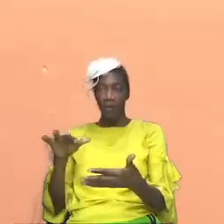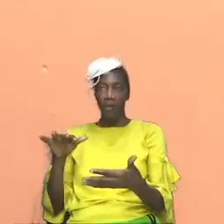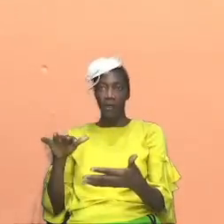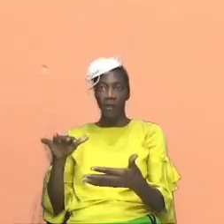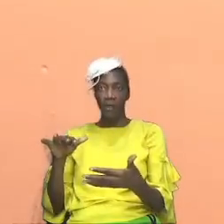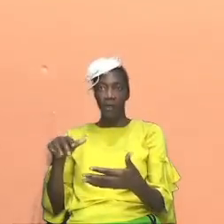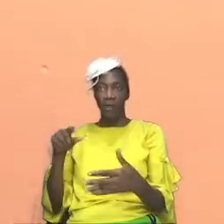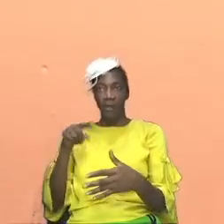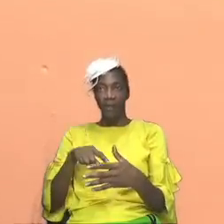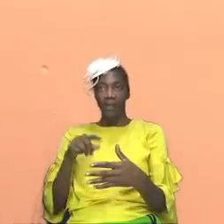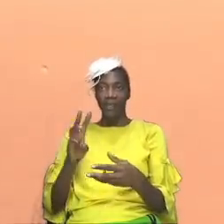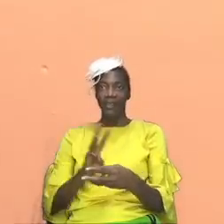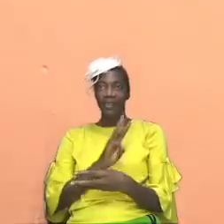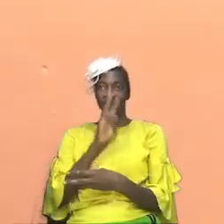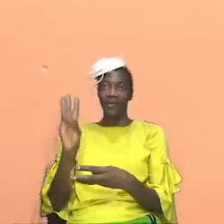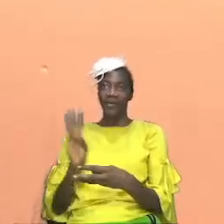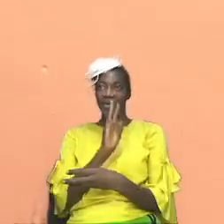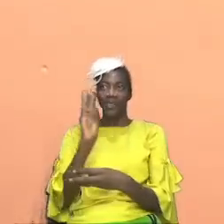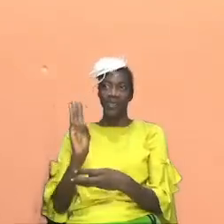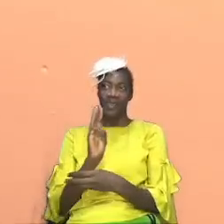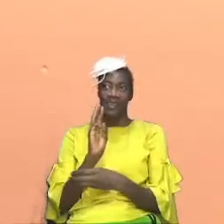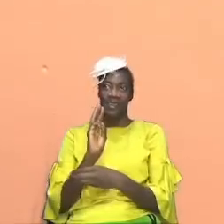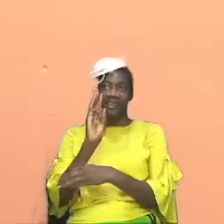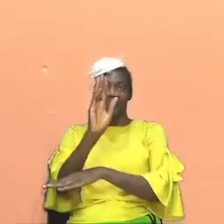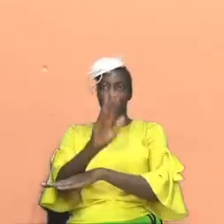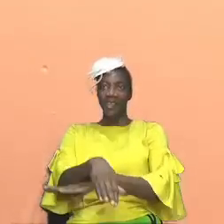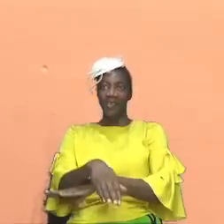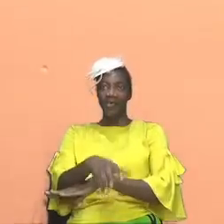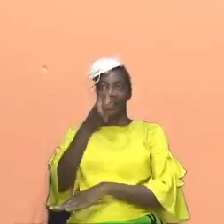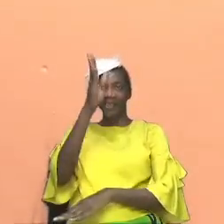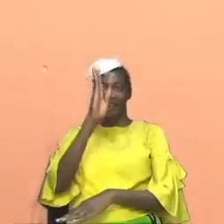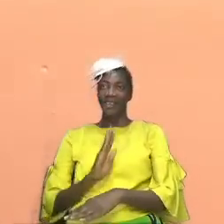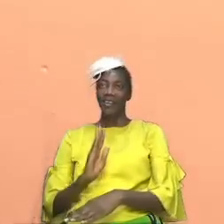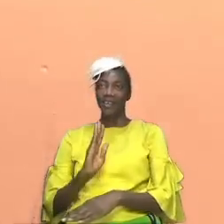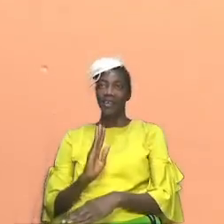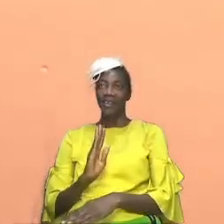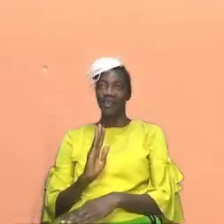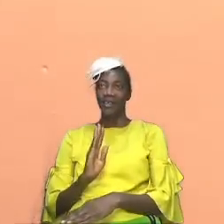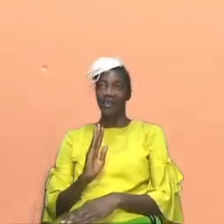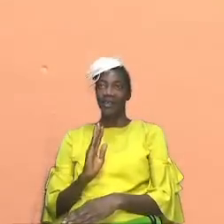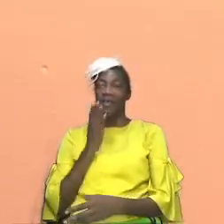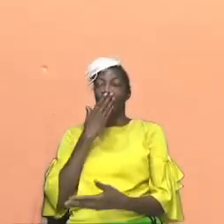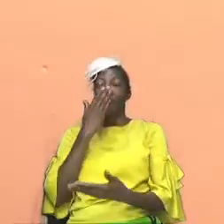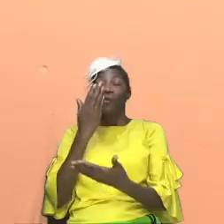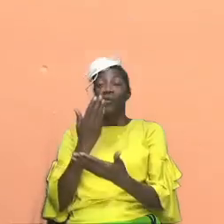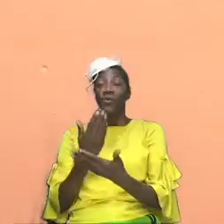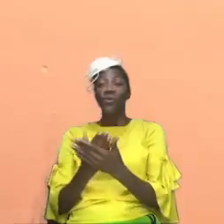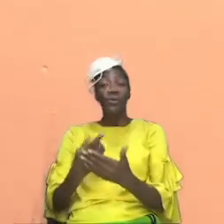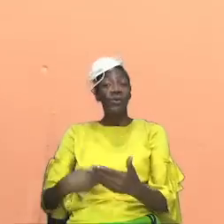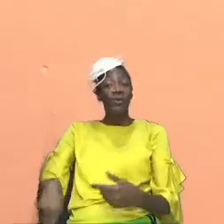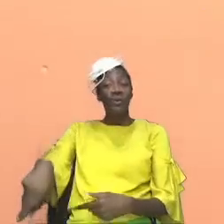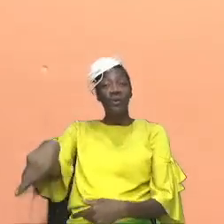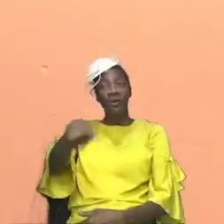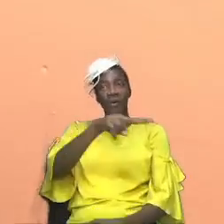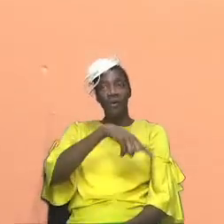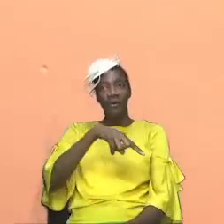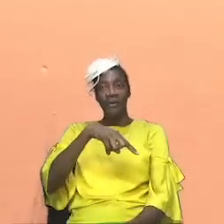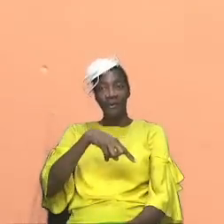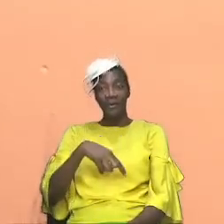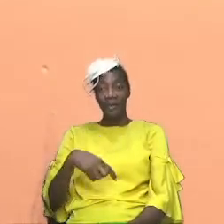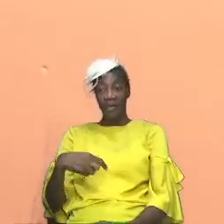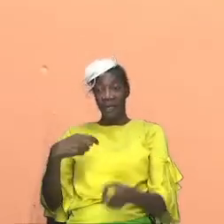this Wednesday evening. God has certainly been good to all of us, I am